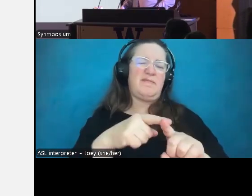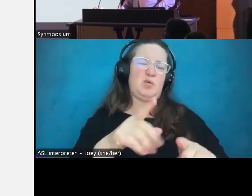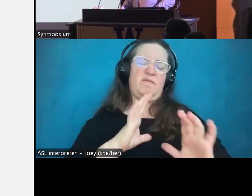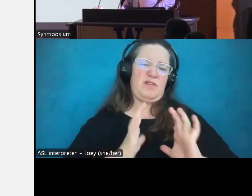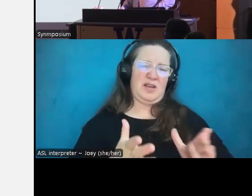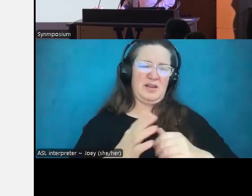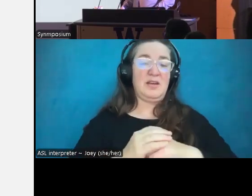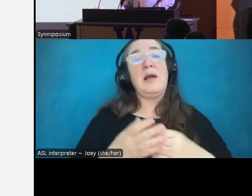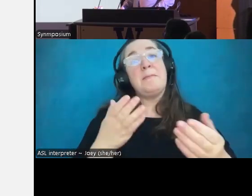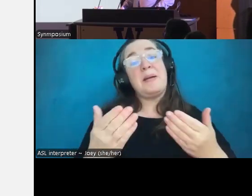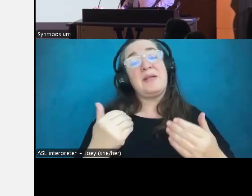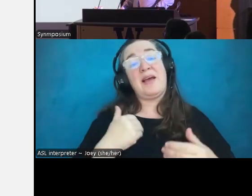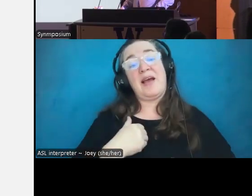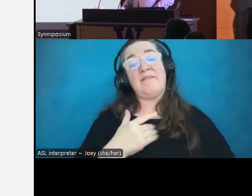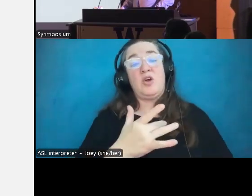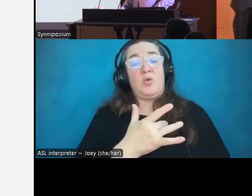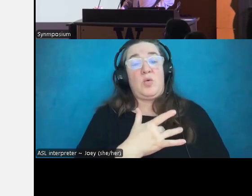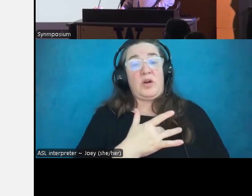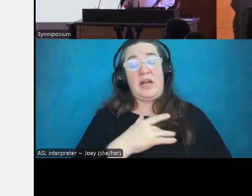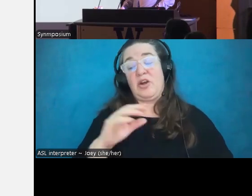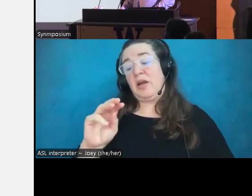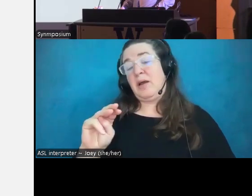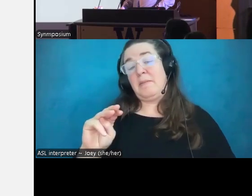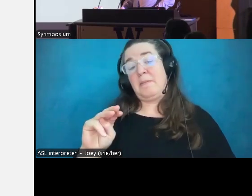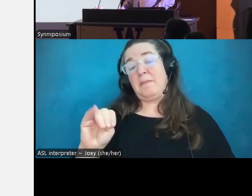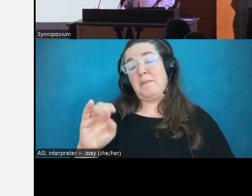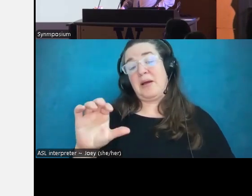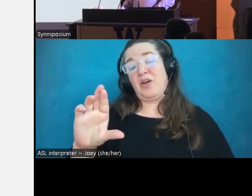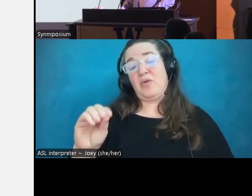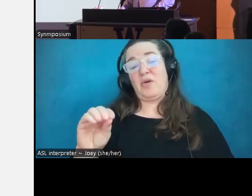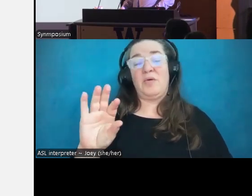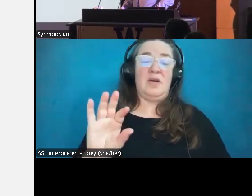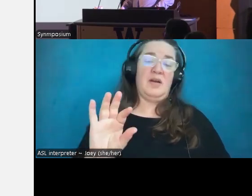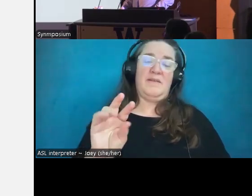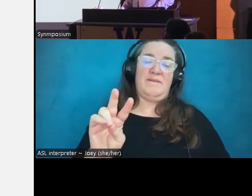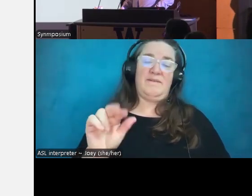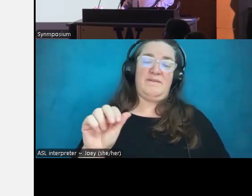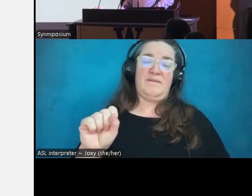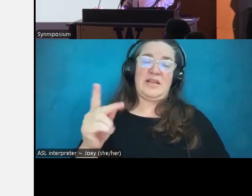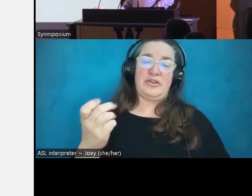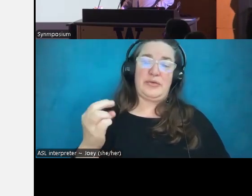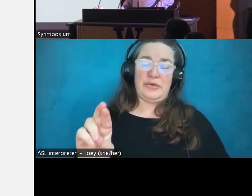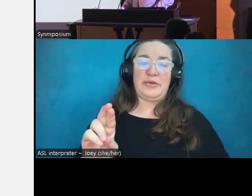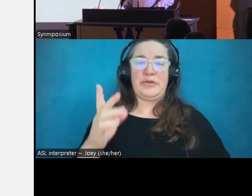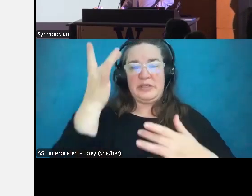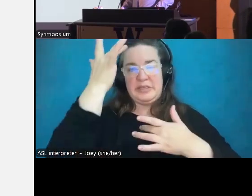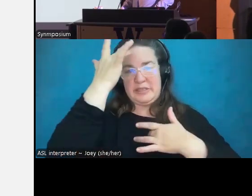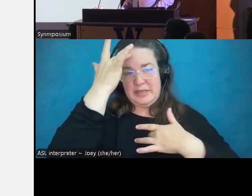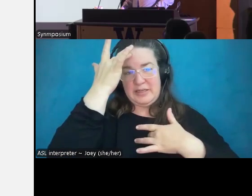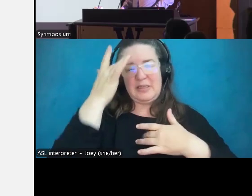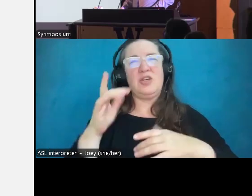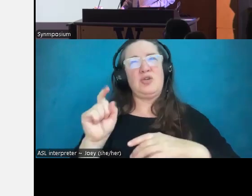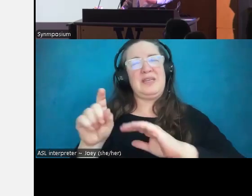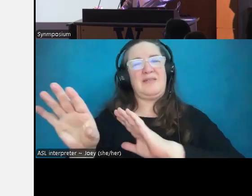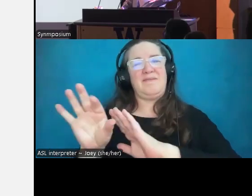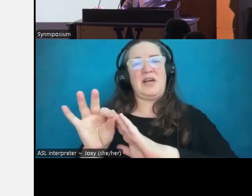microvascular disease. You see it at an increased rate in patients with long COVID. And so find an interventional cardiologist who